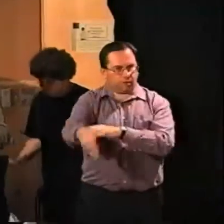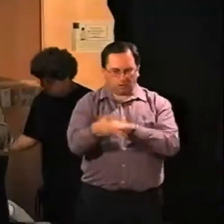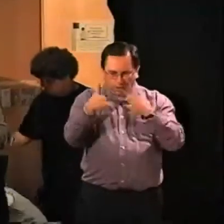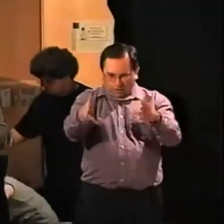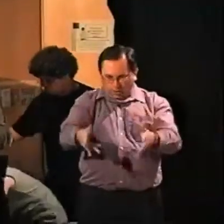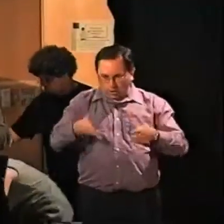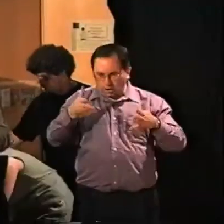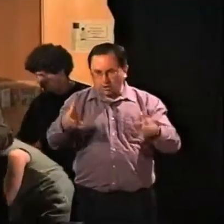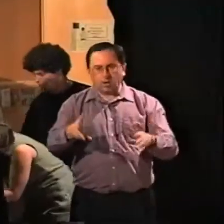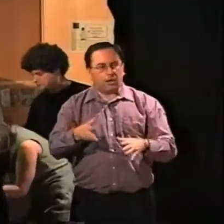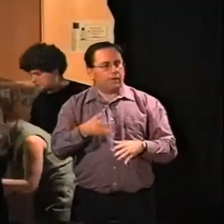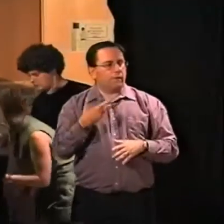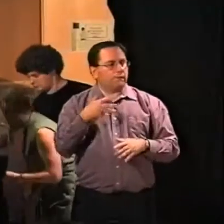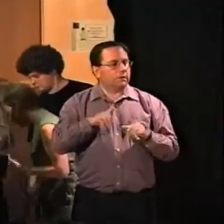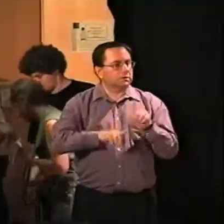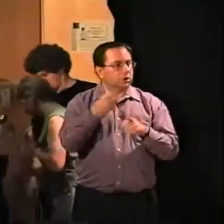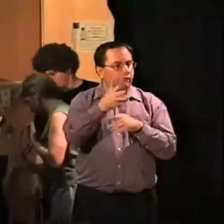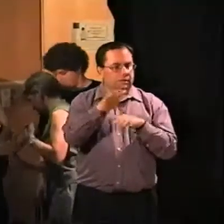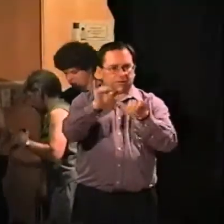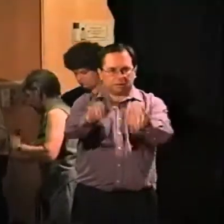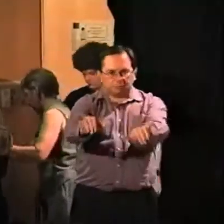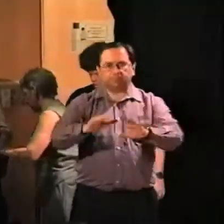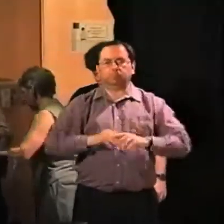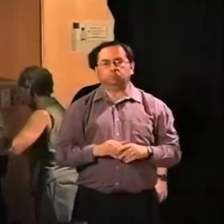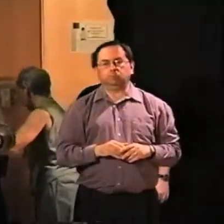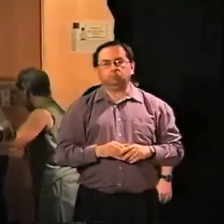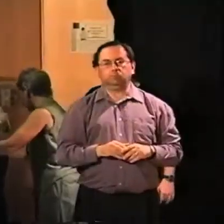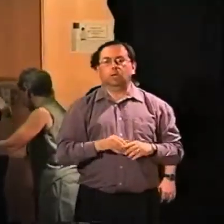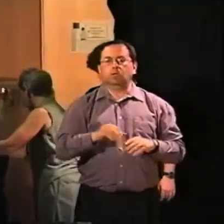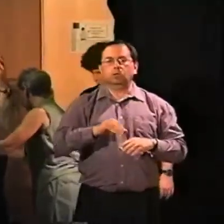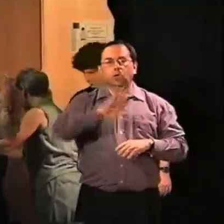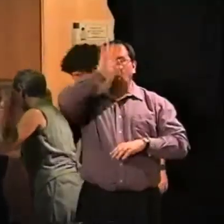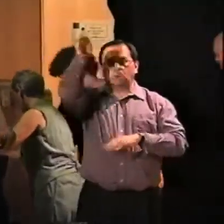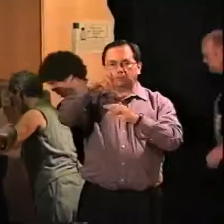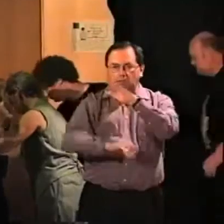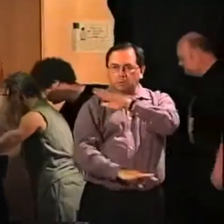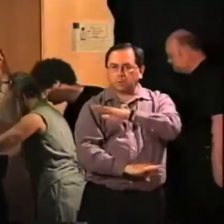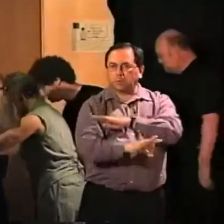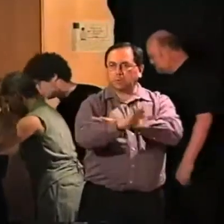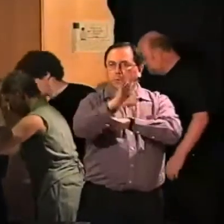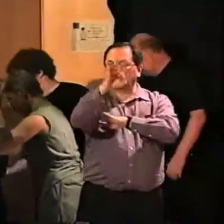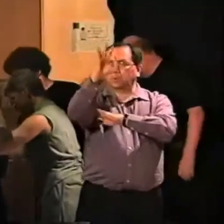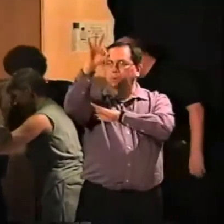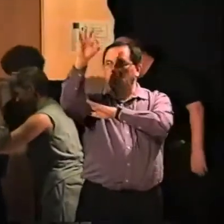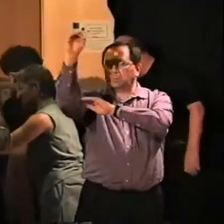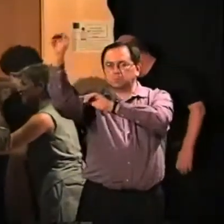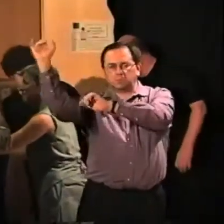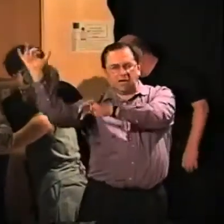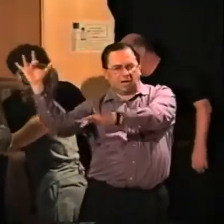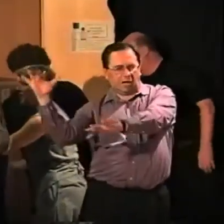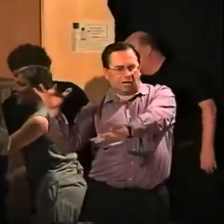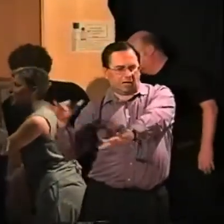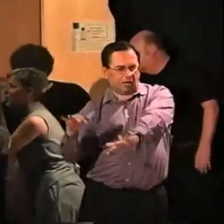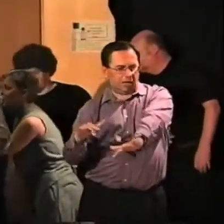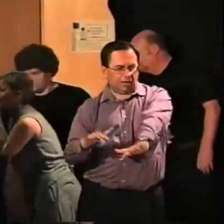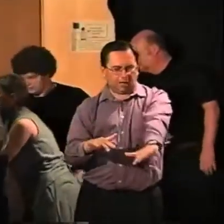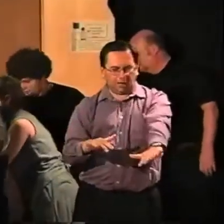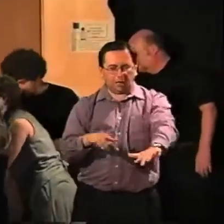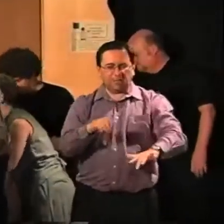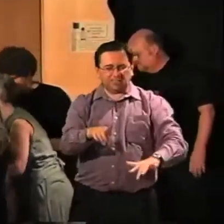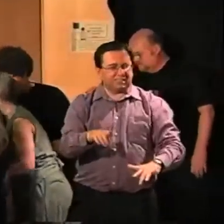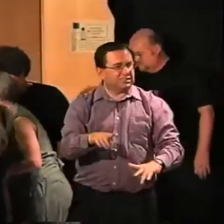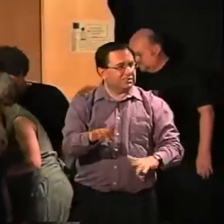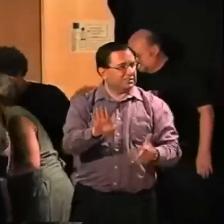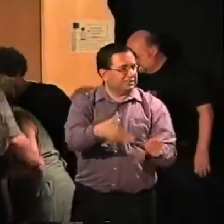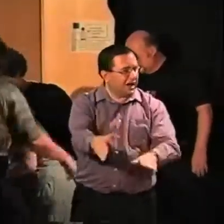then stranded on the beach. And as the sunset, beautiful sunset ended and the sun rose, they were going to bake on the